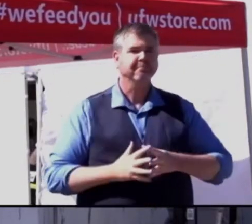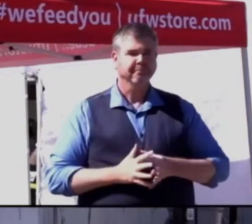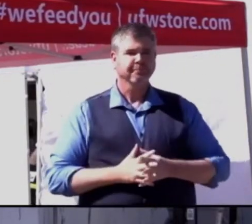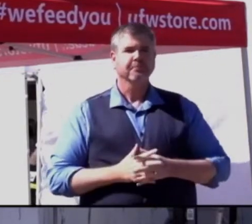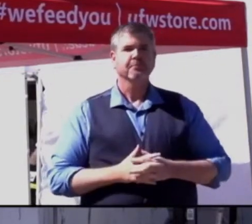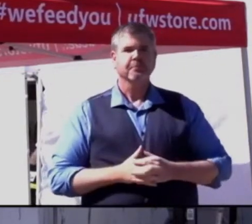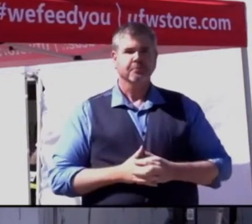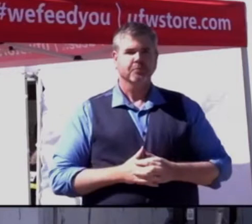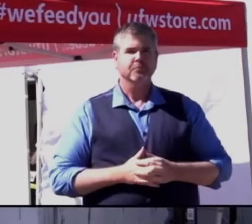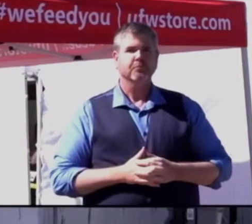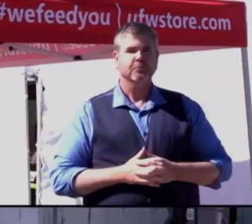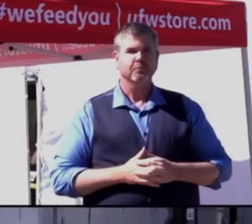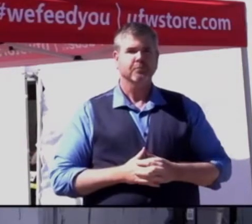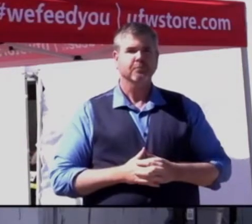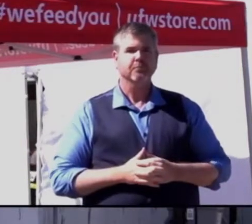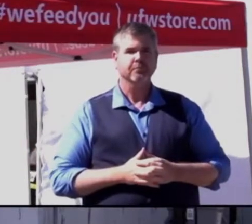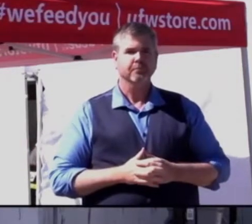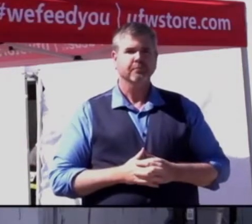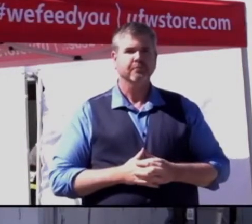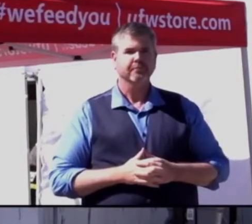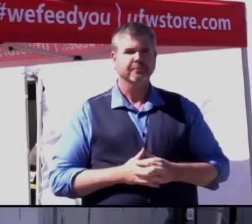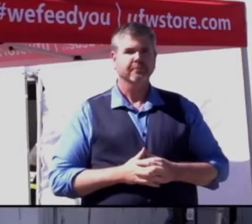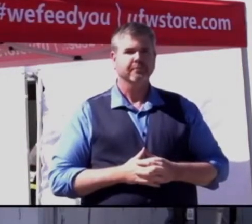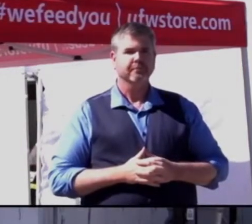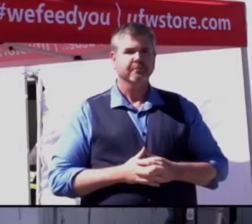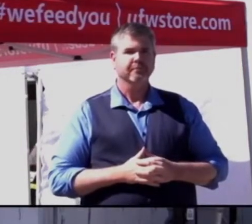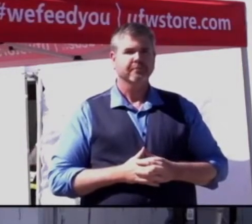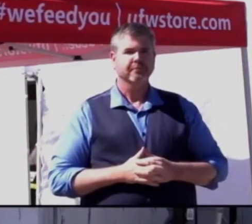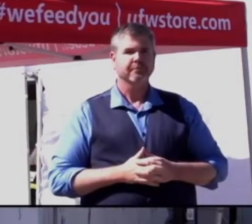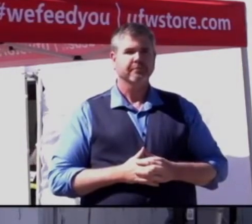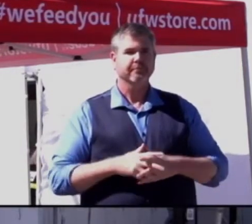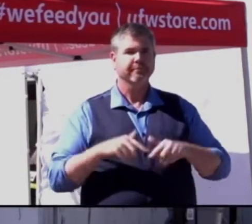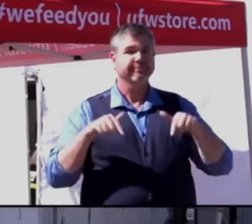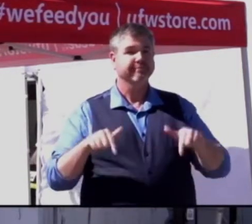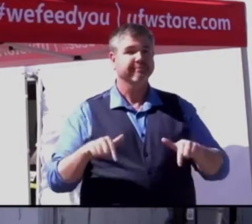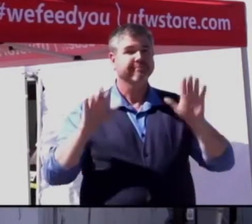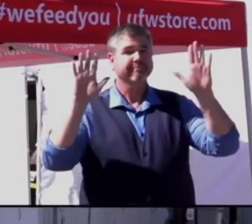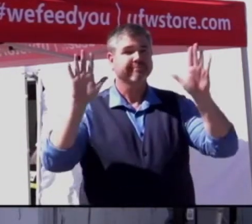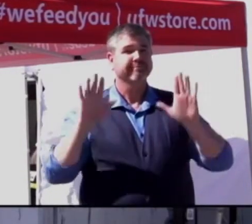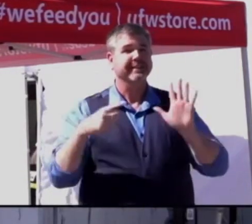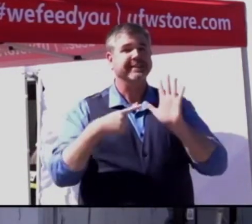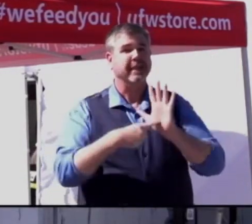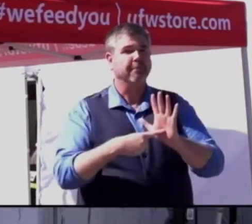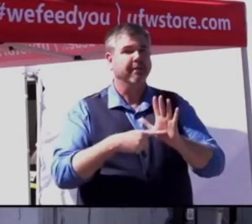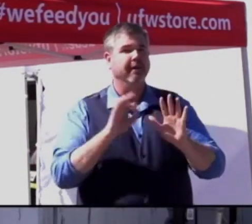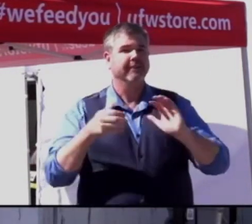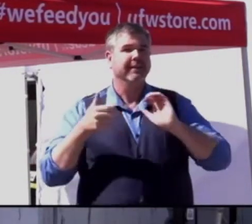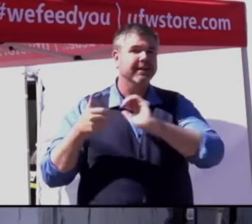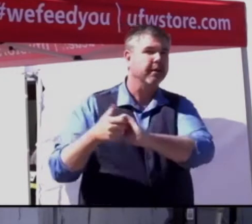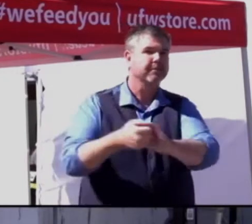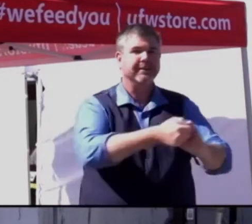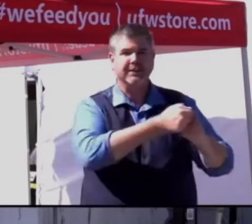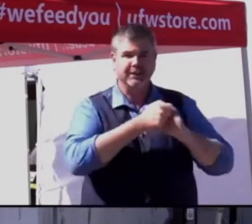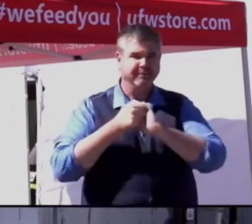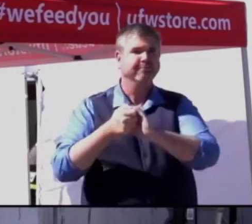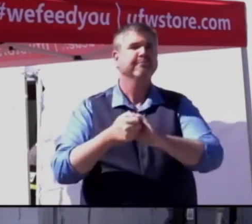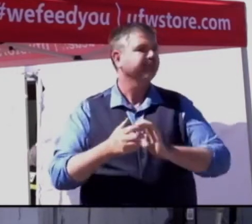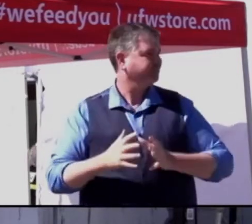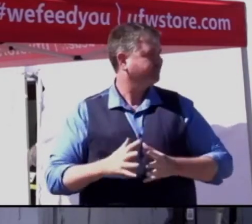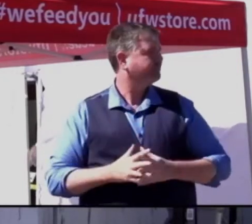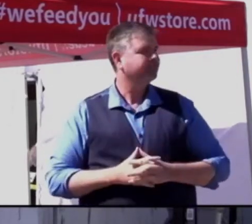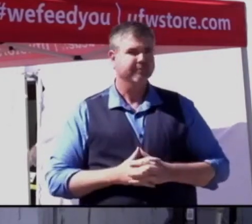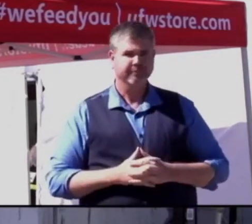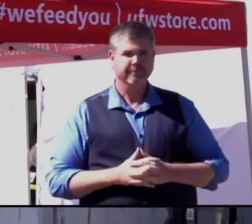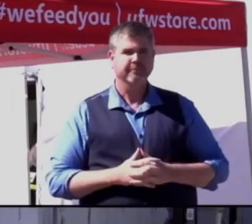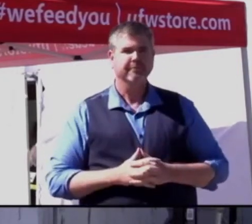out. And this is a great example of a collaboration that works with the employer,